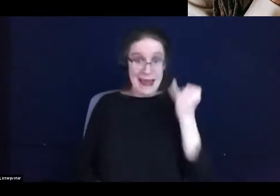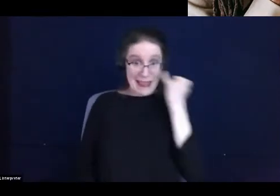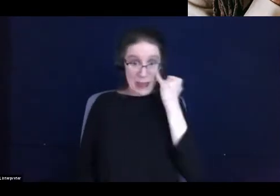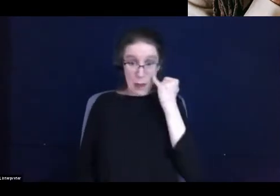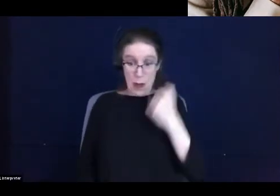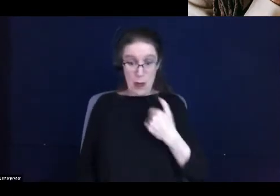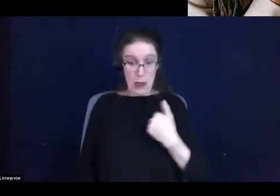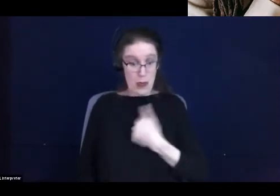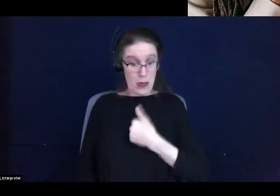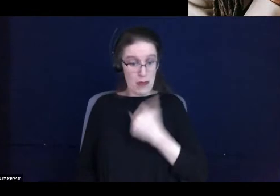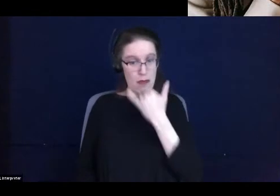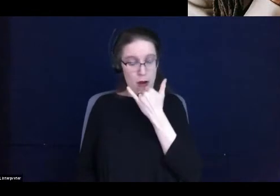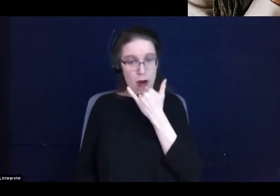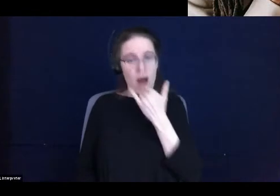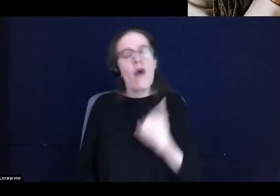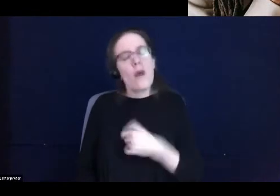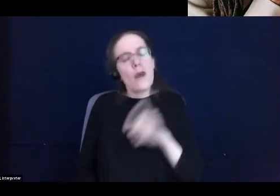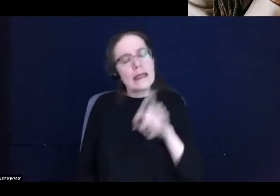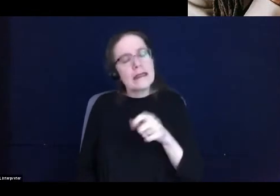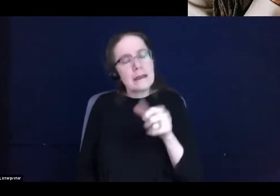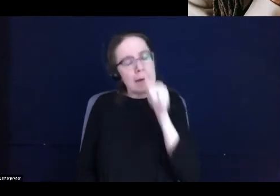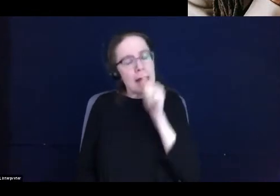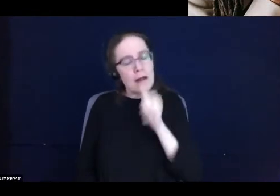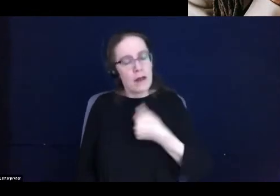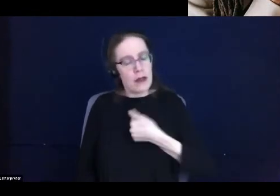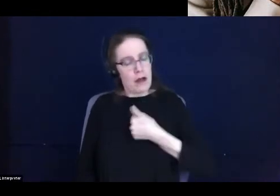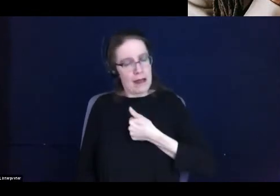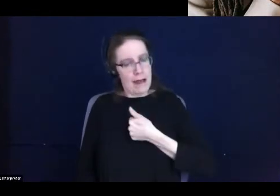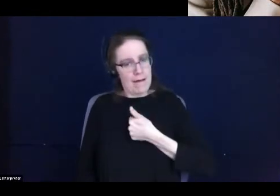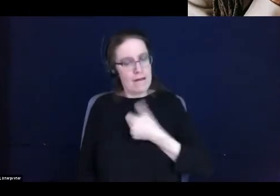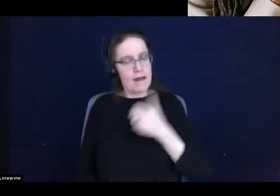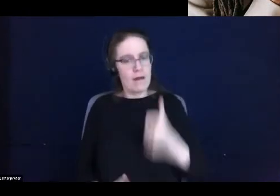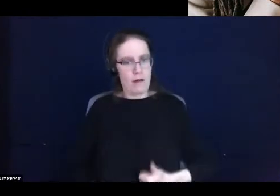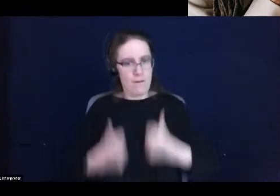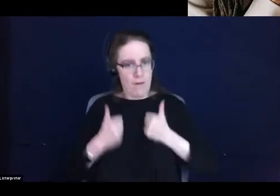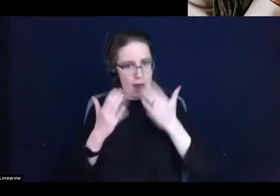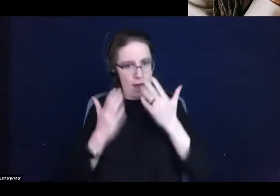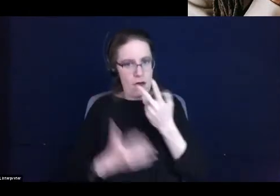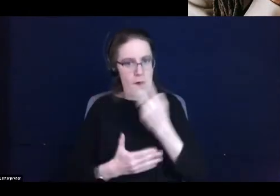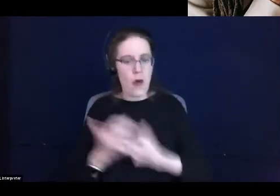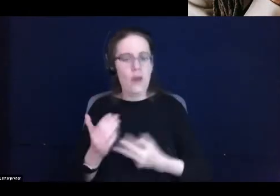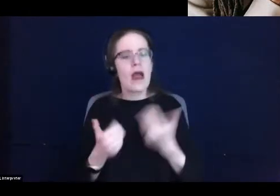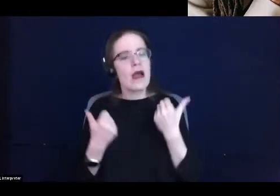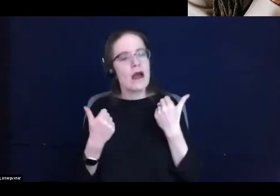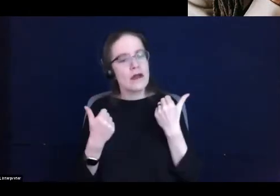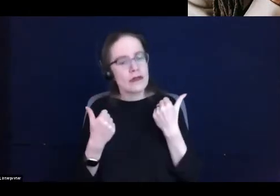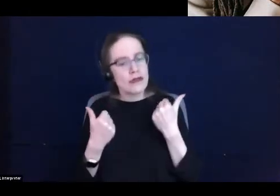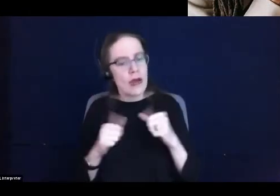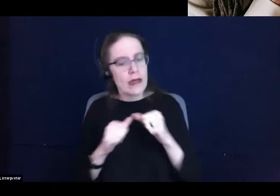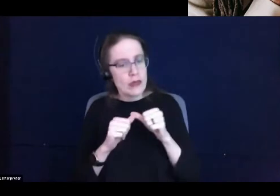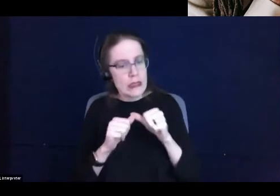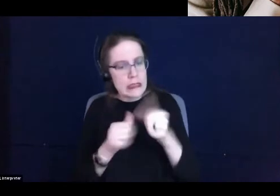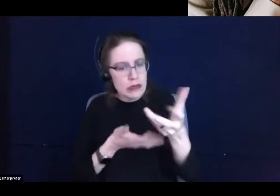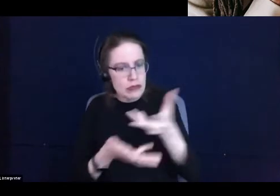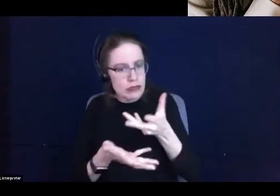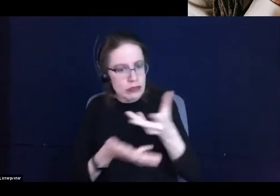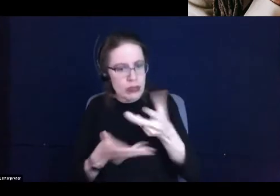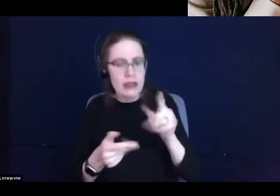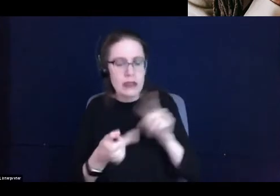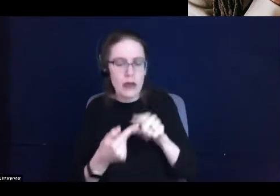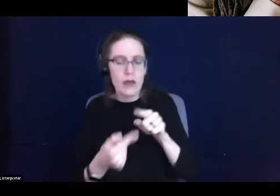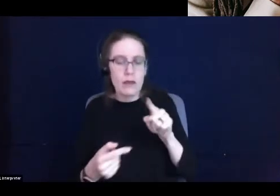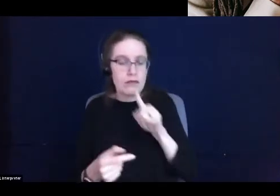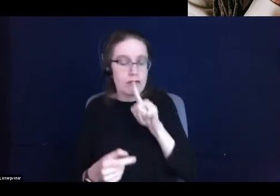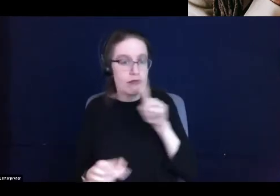with ourselves and the survivors and try to continue that conversation until we get it right, until we really do understand